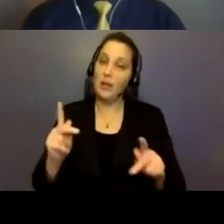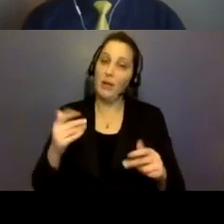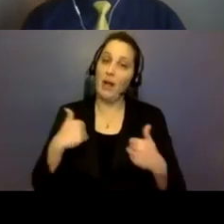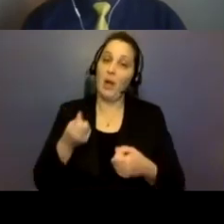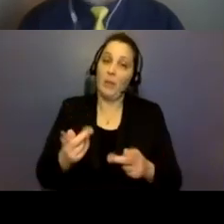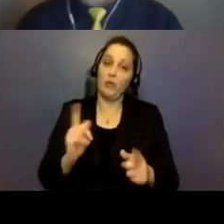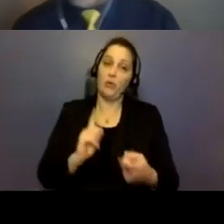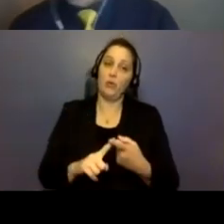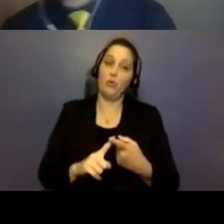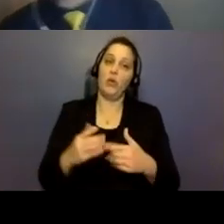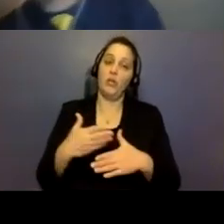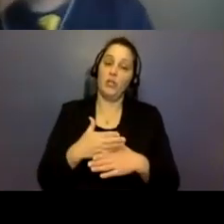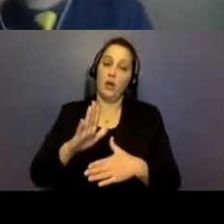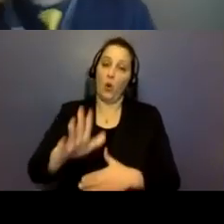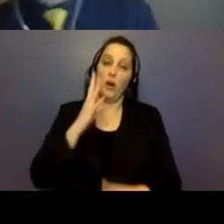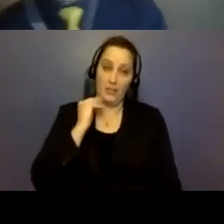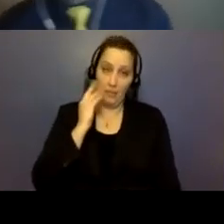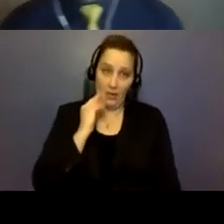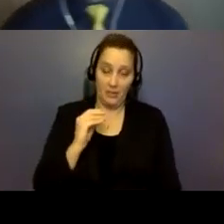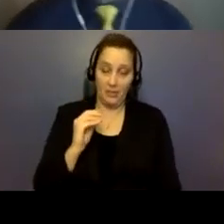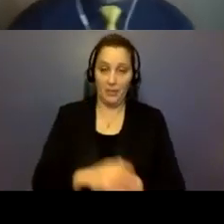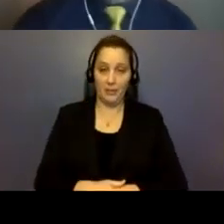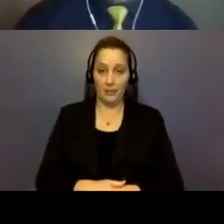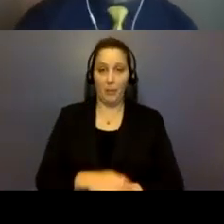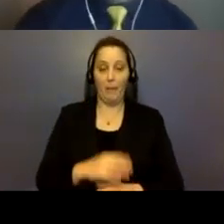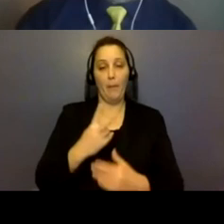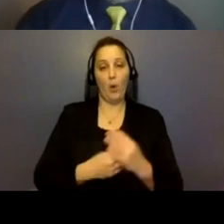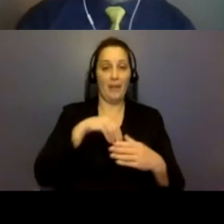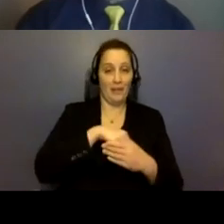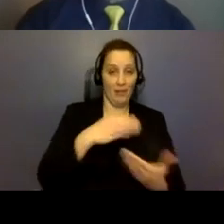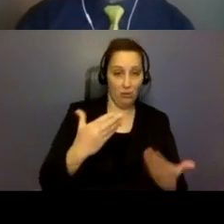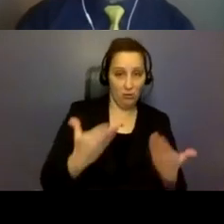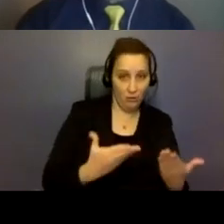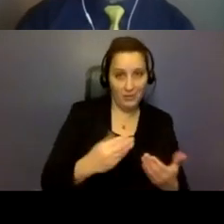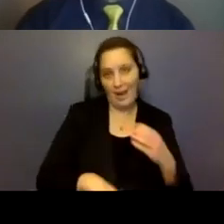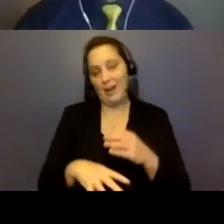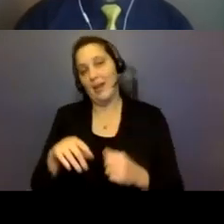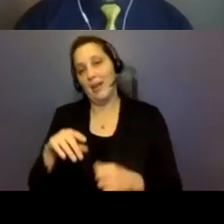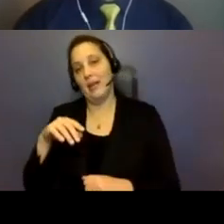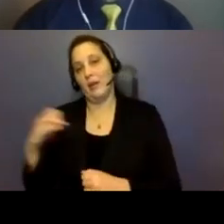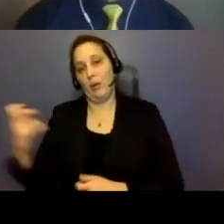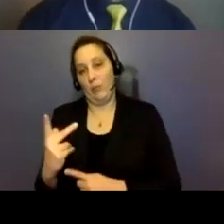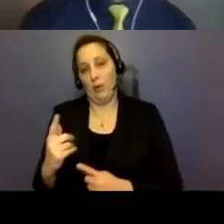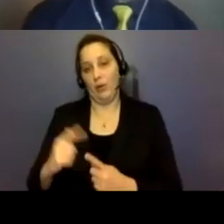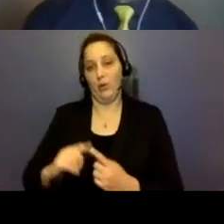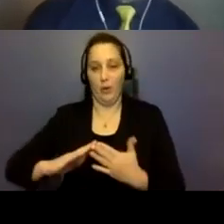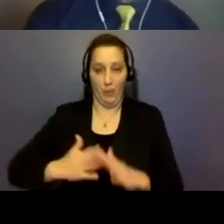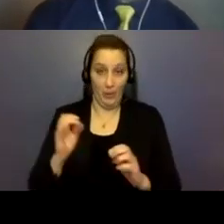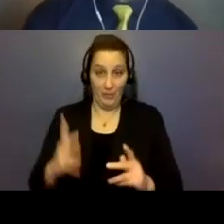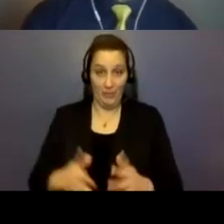share your experiences, both in the service and then returning to the community.